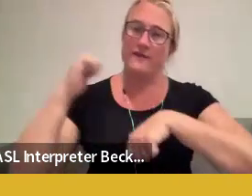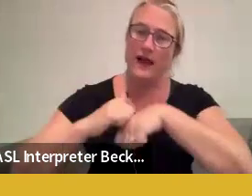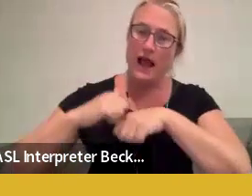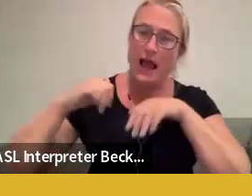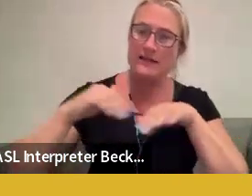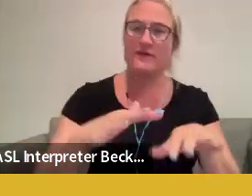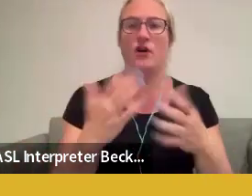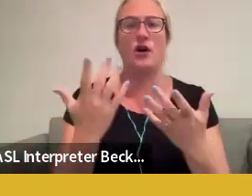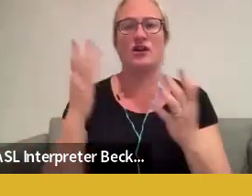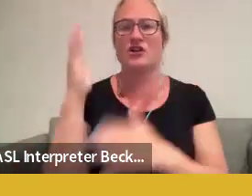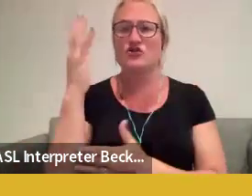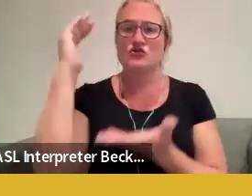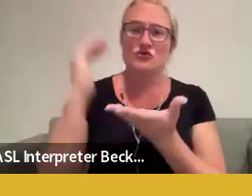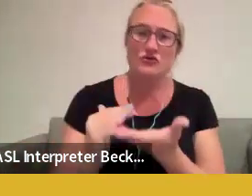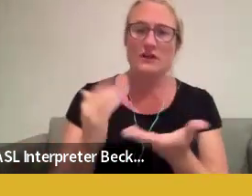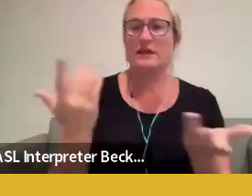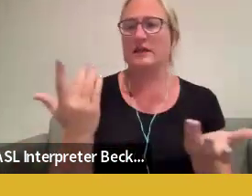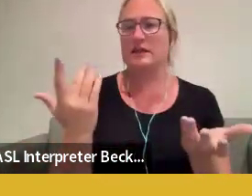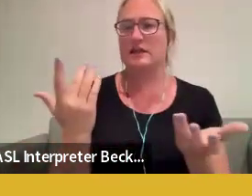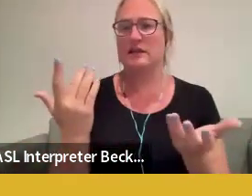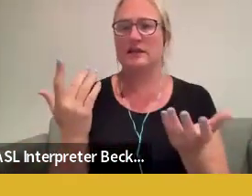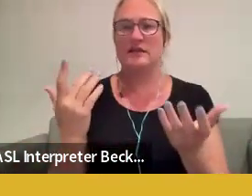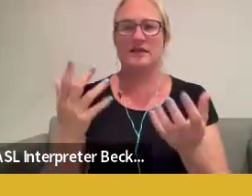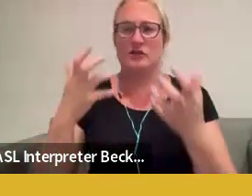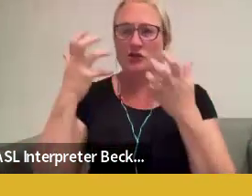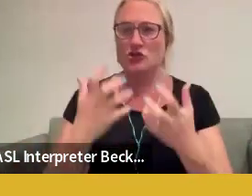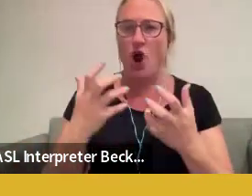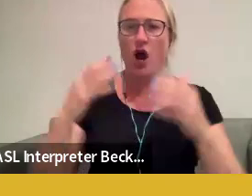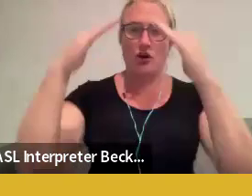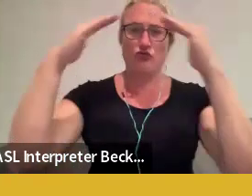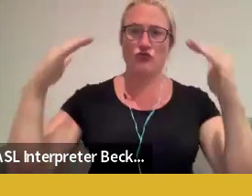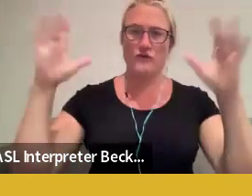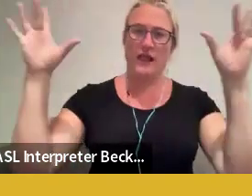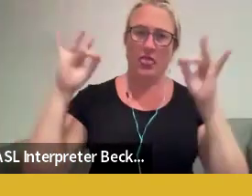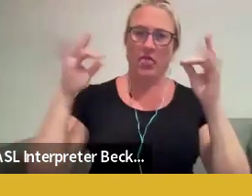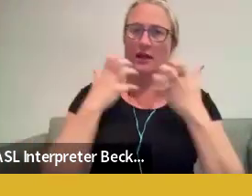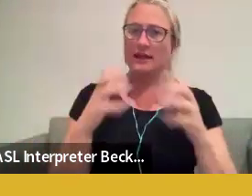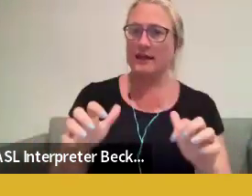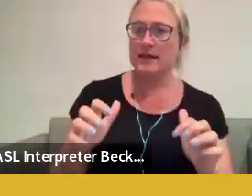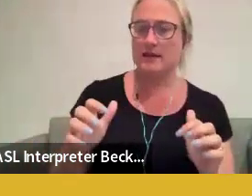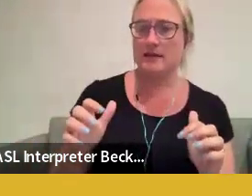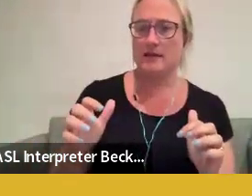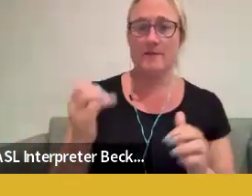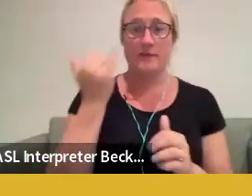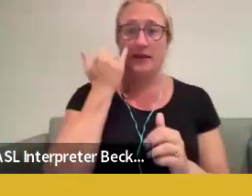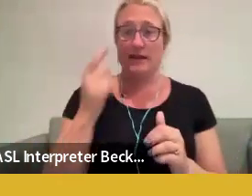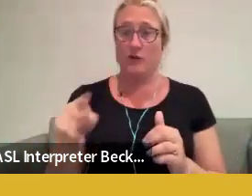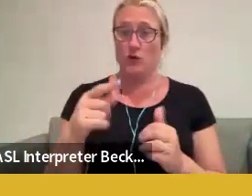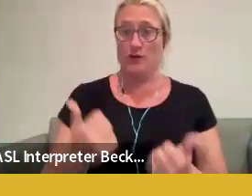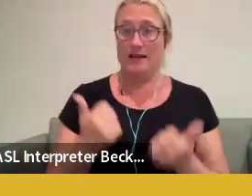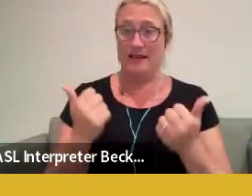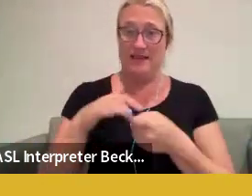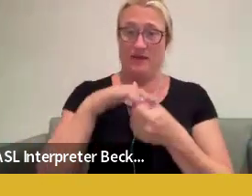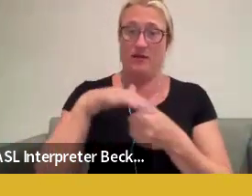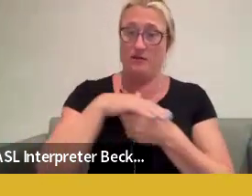fewer trees, there's dark roofs that absorb the heat. So if you or live in one of these areas, or you know people